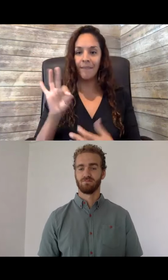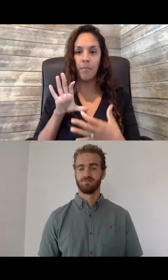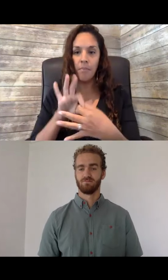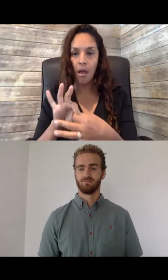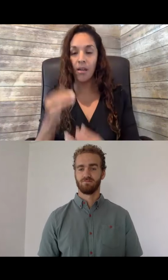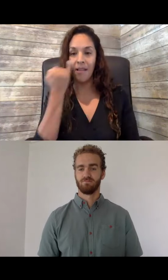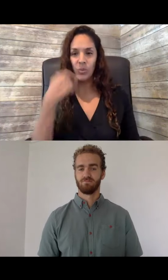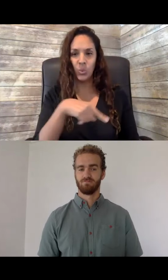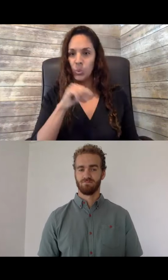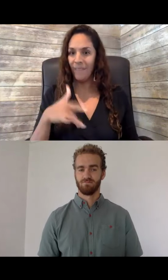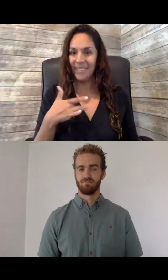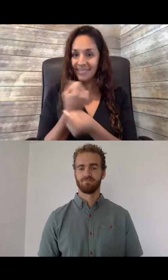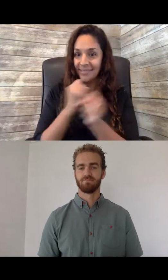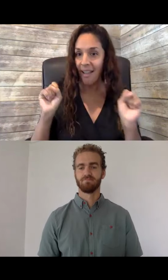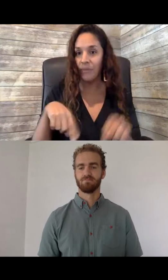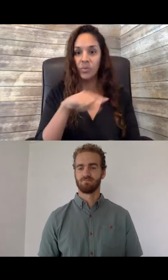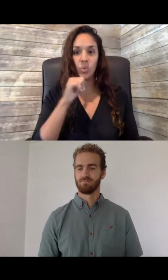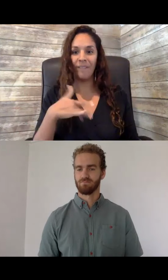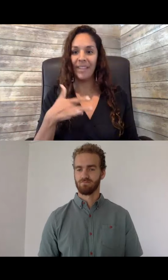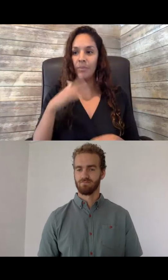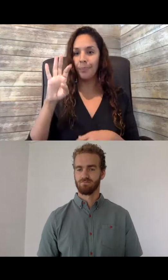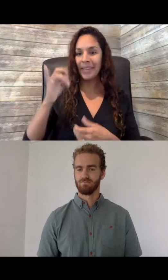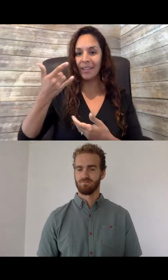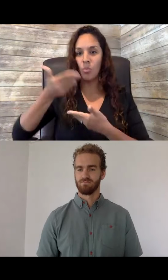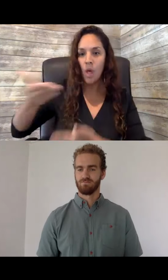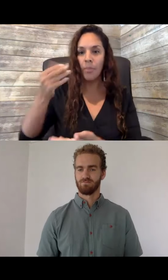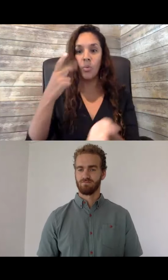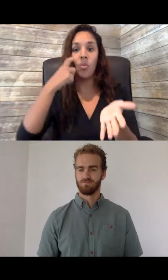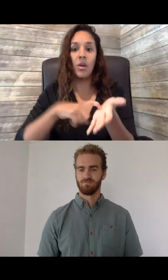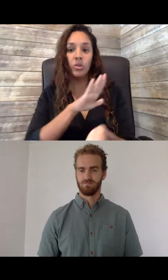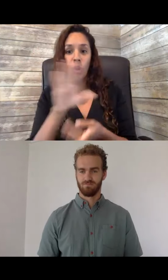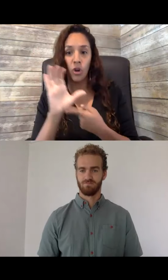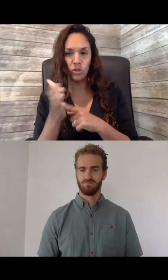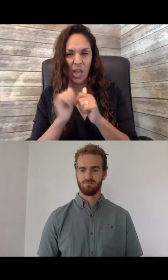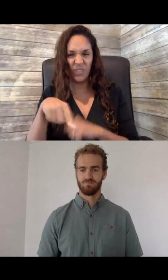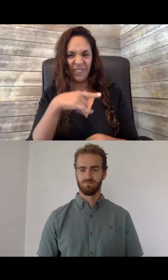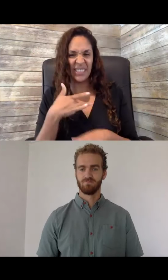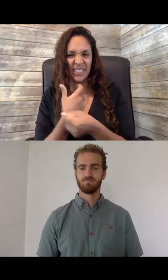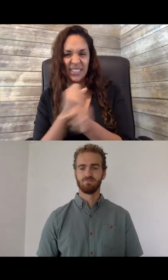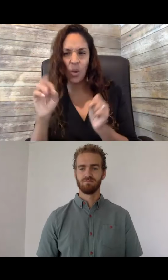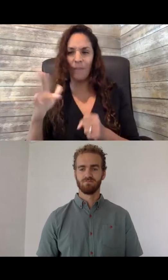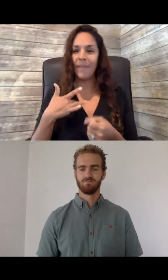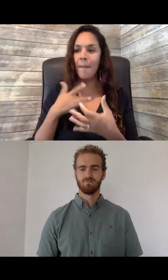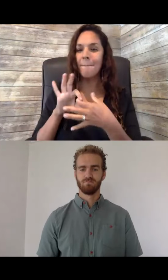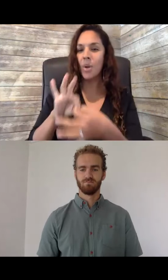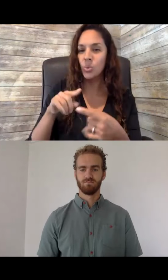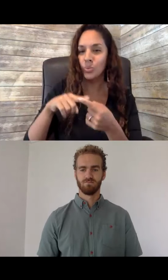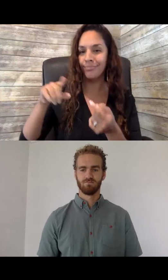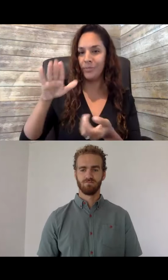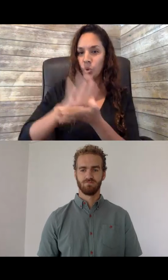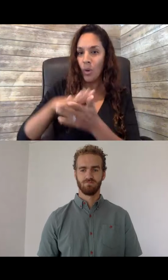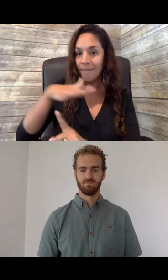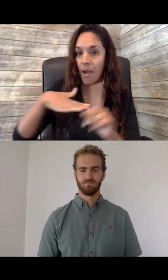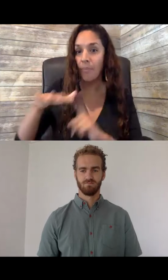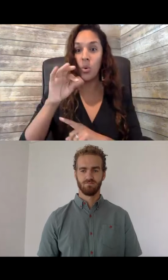students, our children, they have a sense of belonging. If they don't feel safe, if they don't feel like they're welcome or recognized for their culture, how will they feel